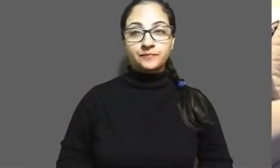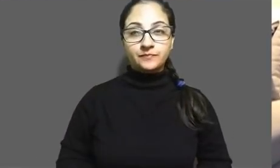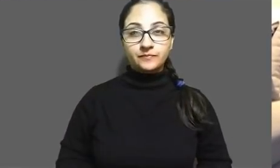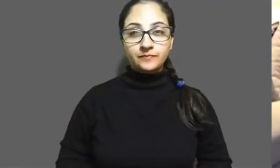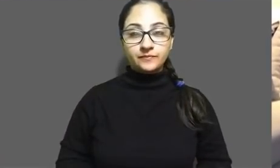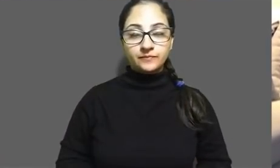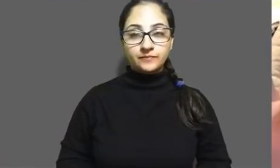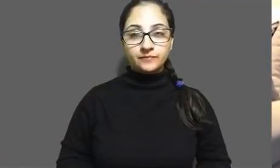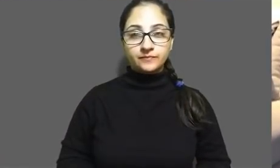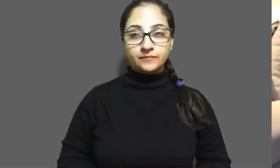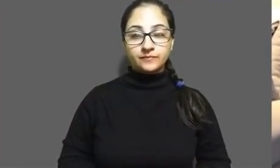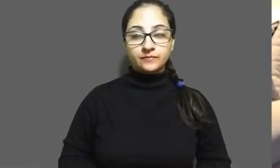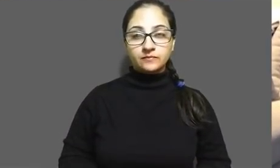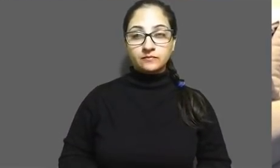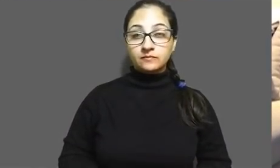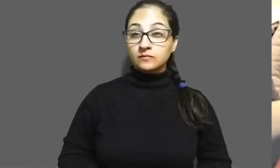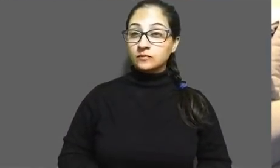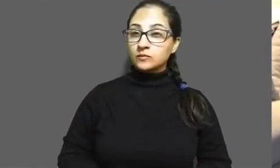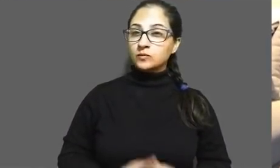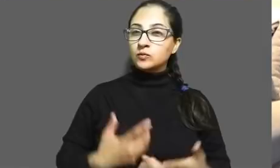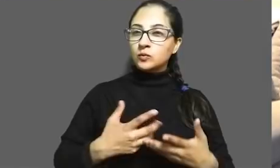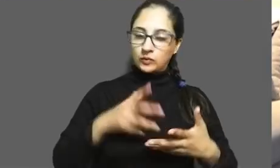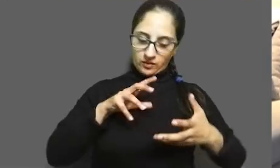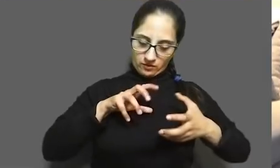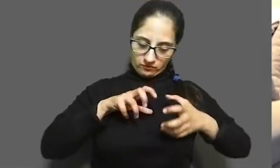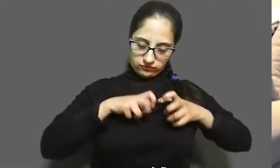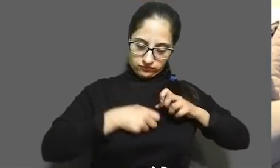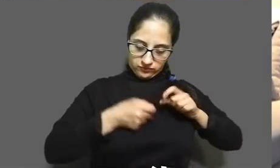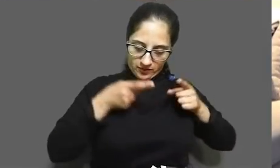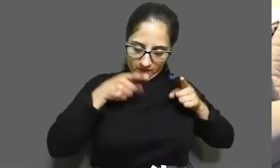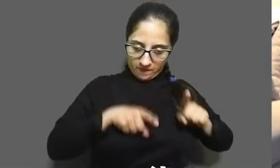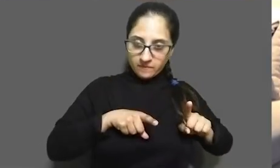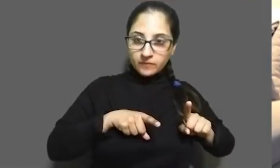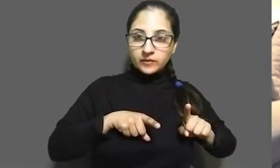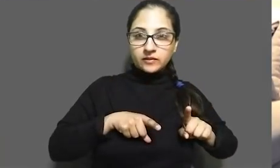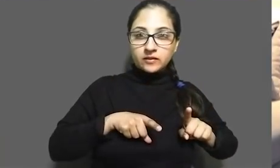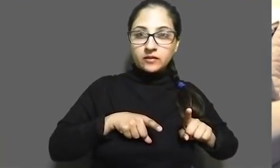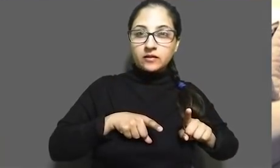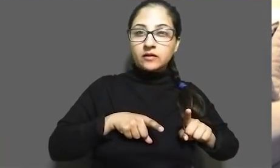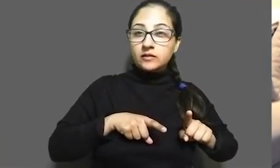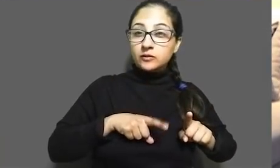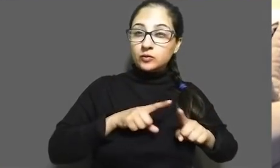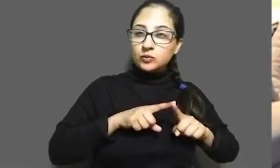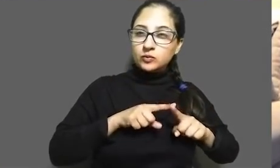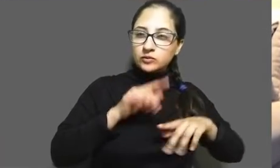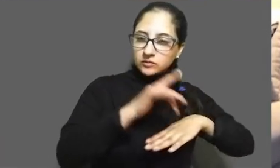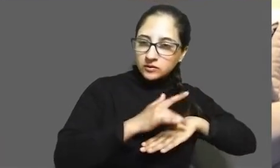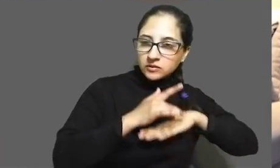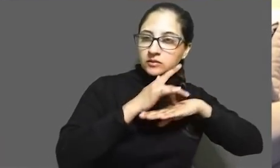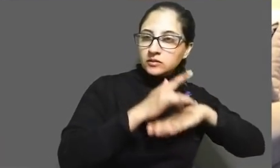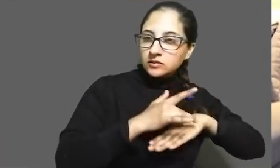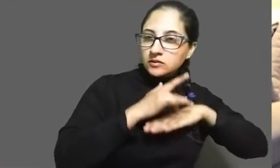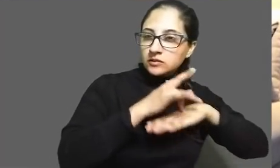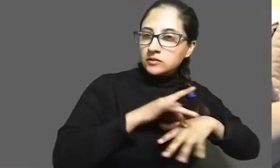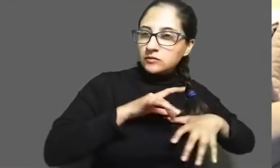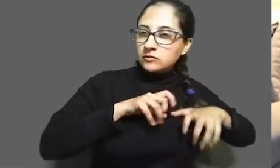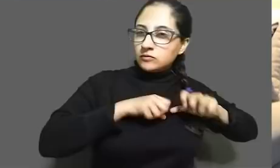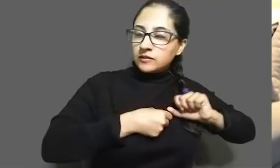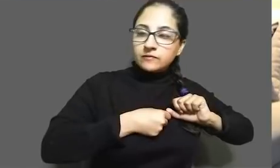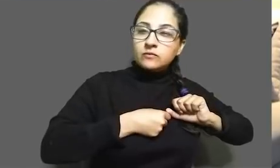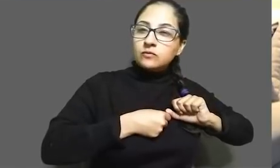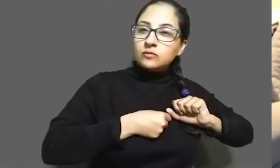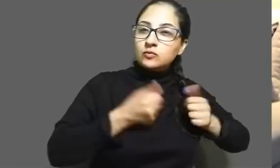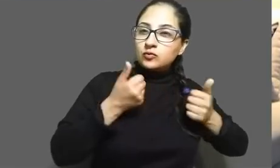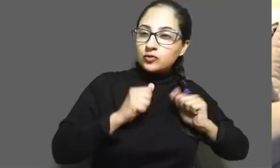be, it mustn't be for nothing that we go through this pain. Of all the lessons that